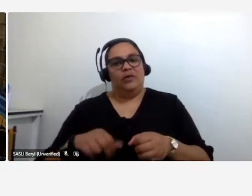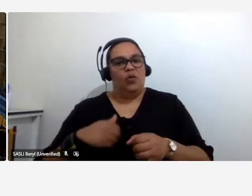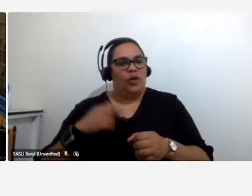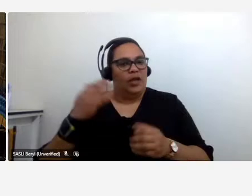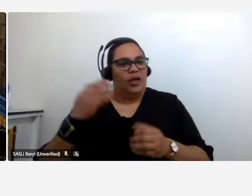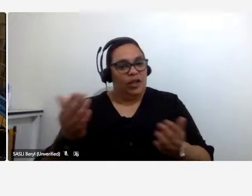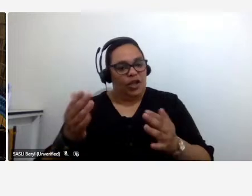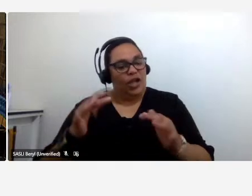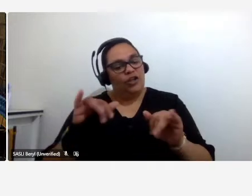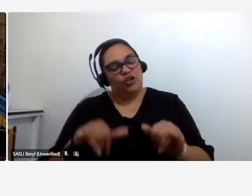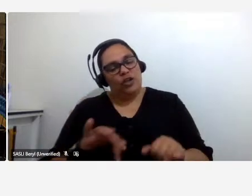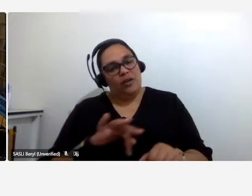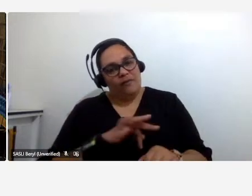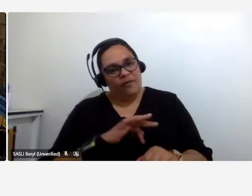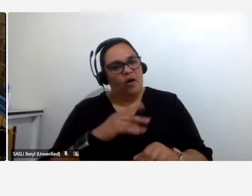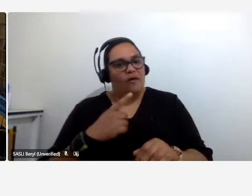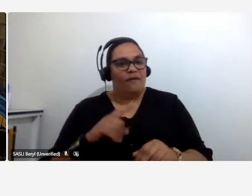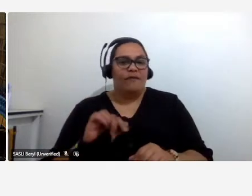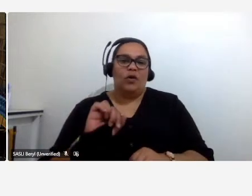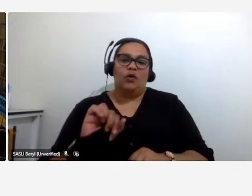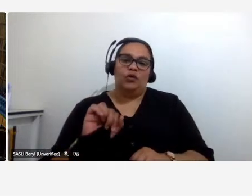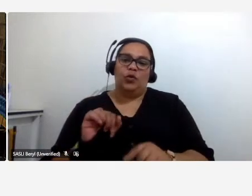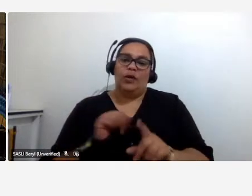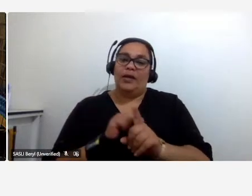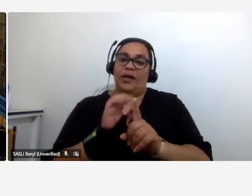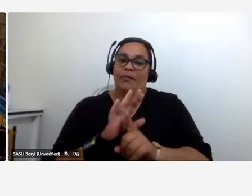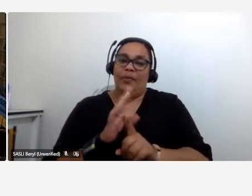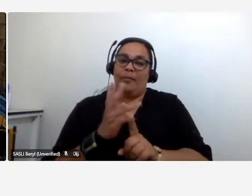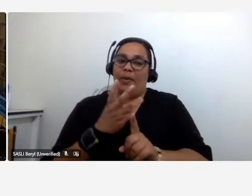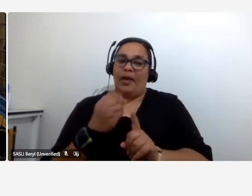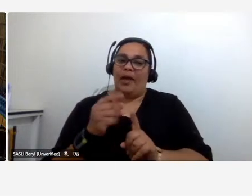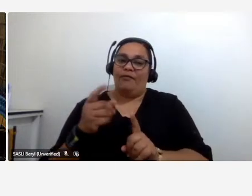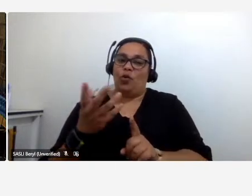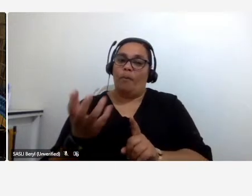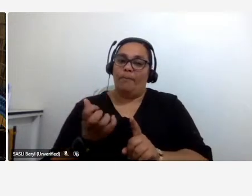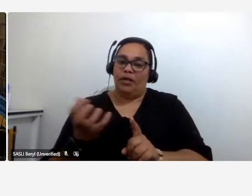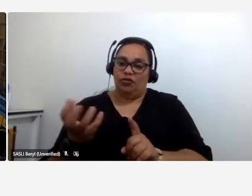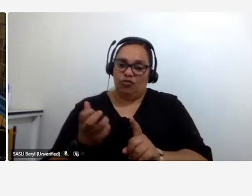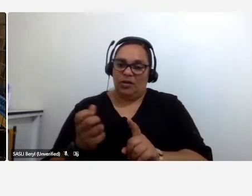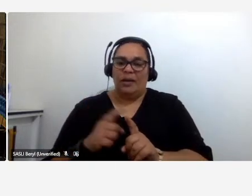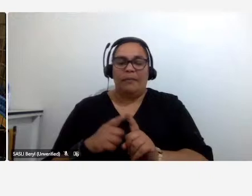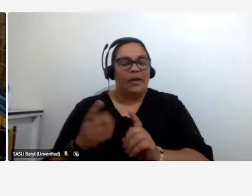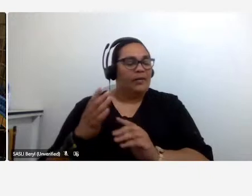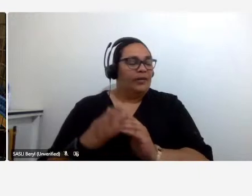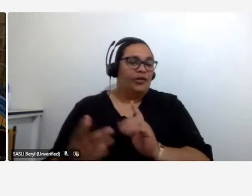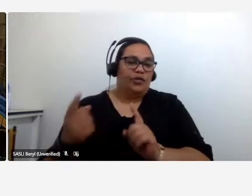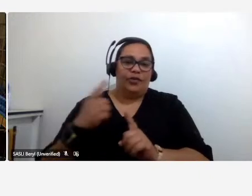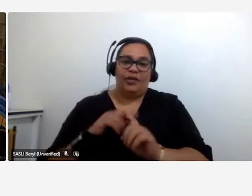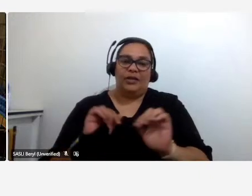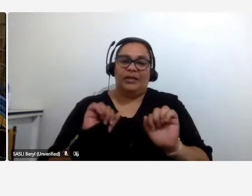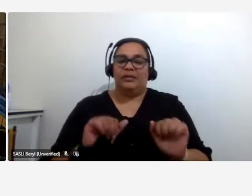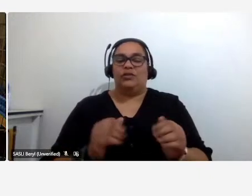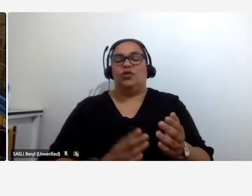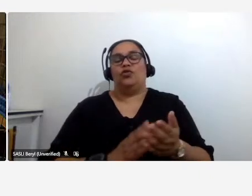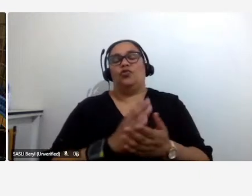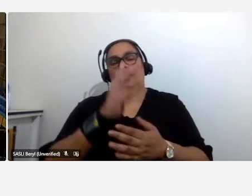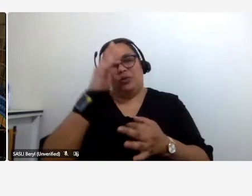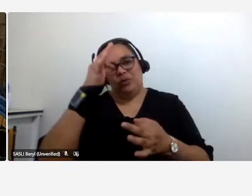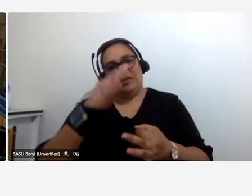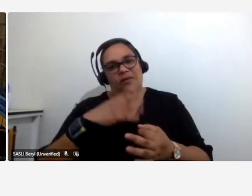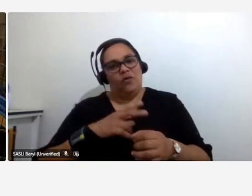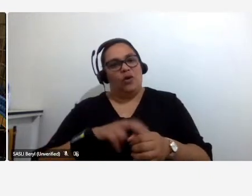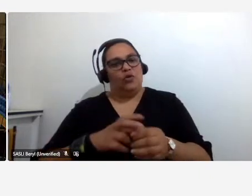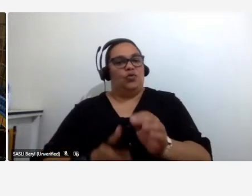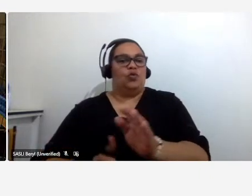them to stay, obviously for the impact that it may have on their pensions, but at the end of the day, it's the employee's right to go.